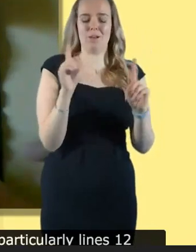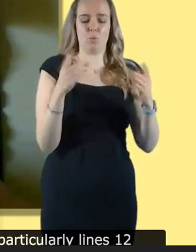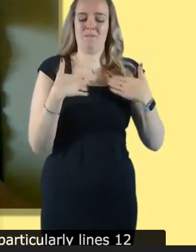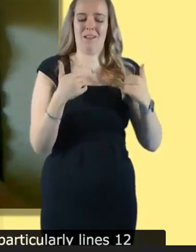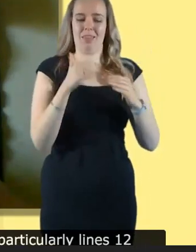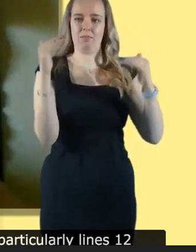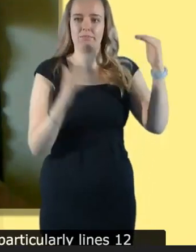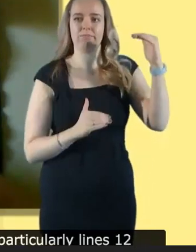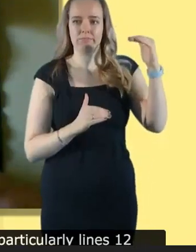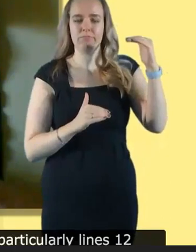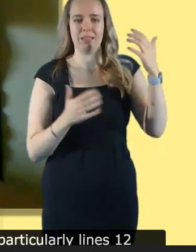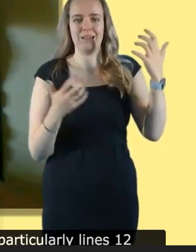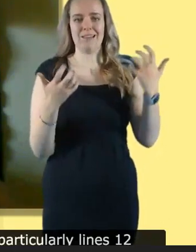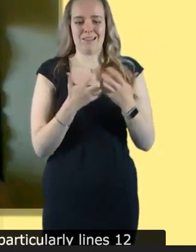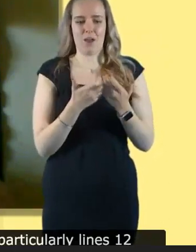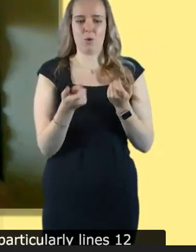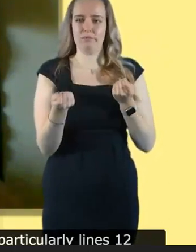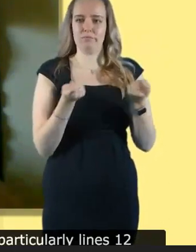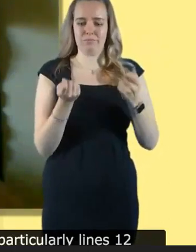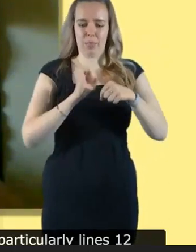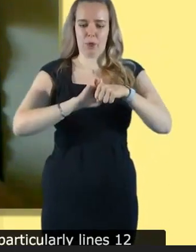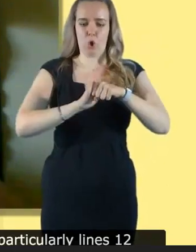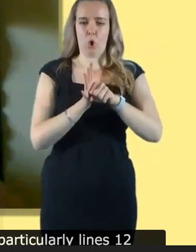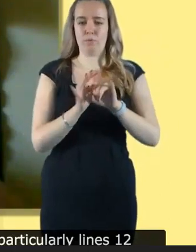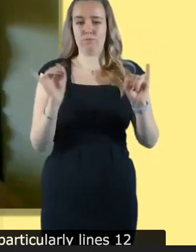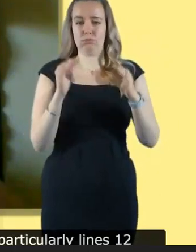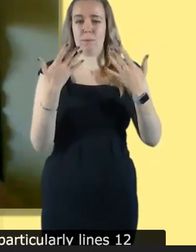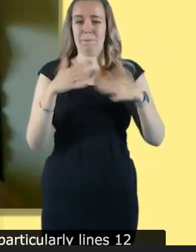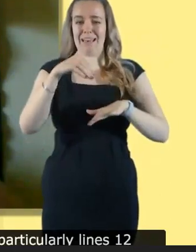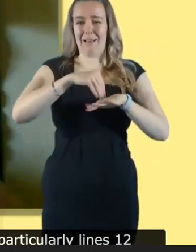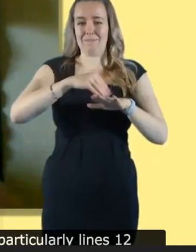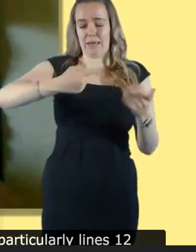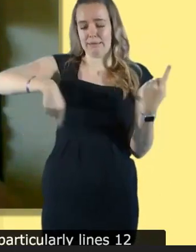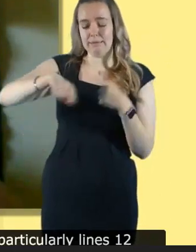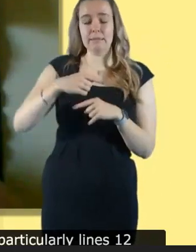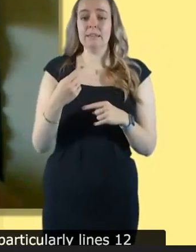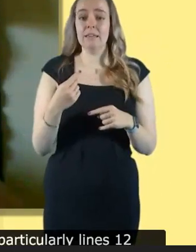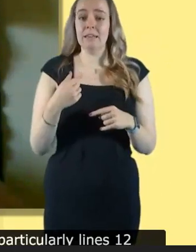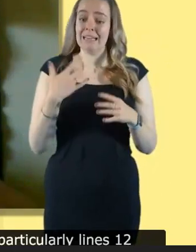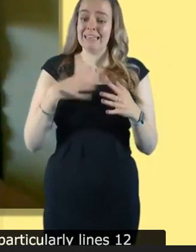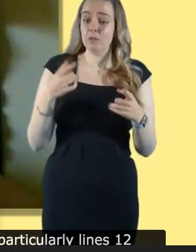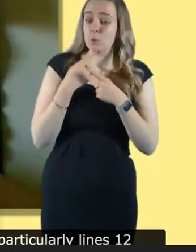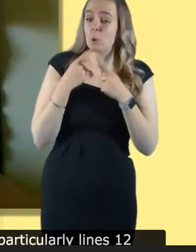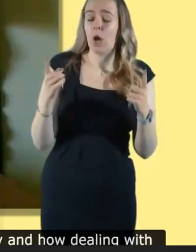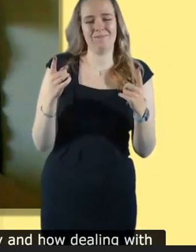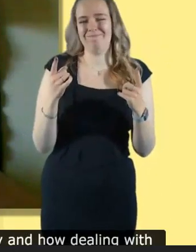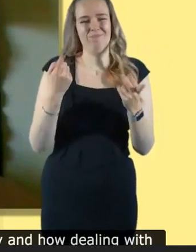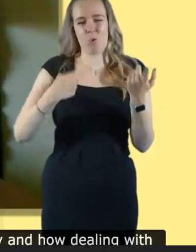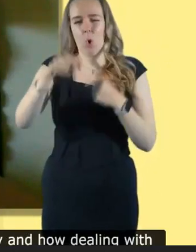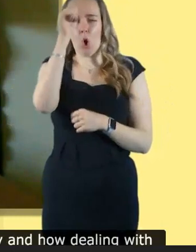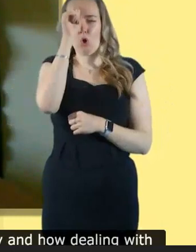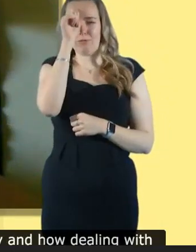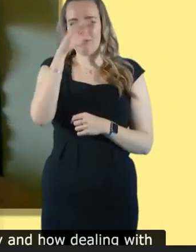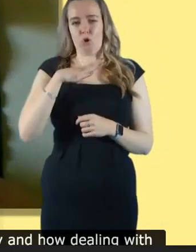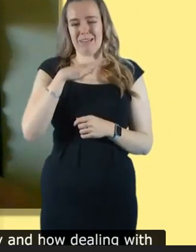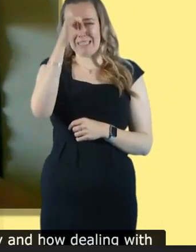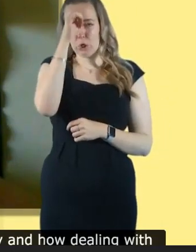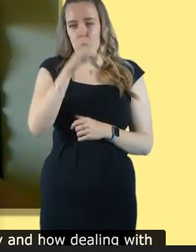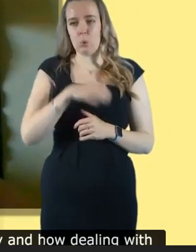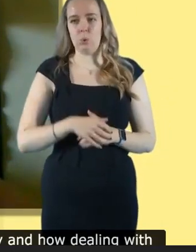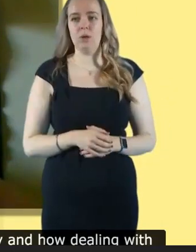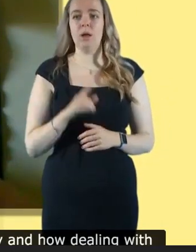how dealing with the COVID crisis affects us. I mean, I don't need to tell you, you'll know already that Black, Asian and